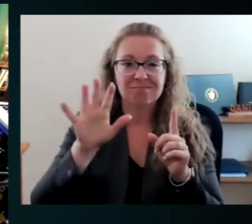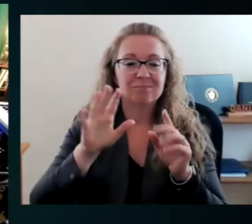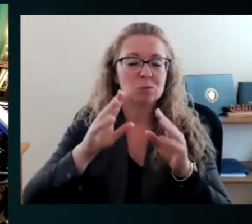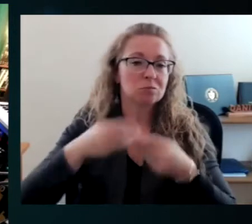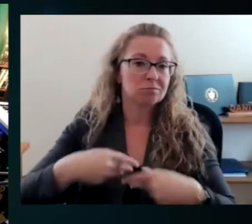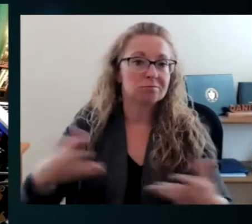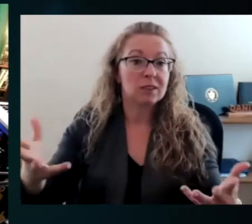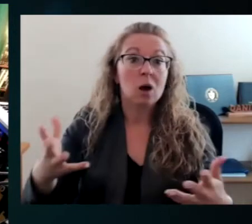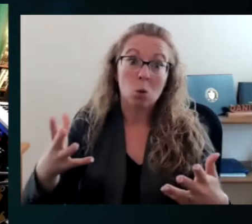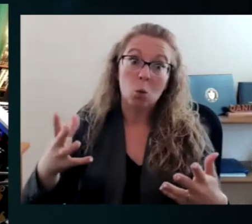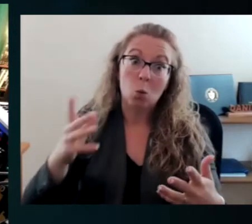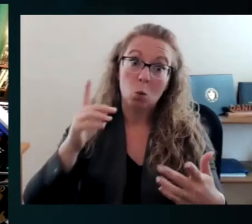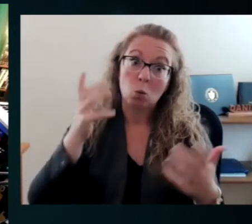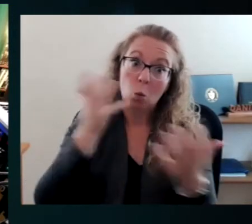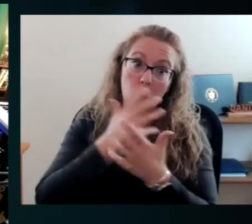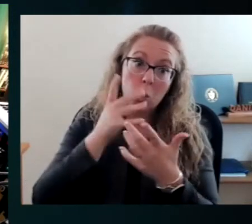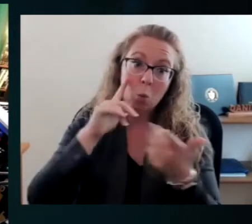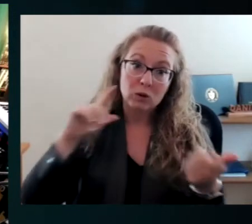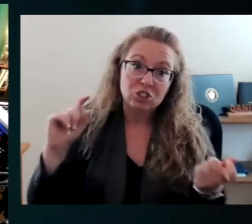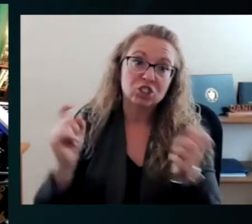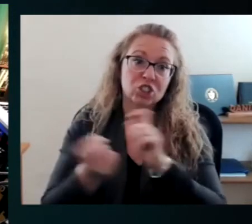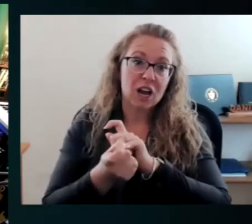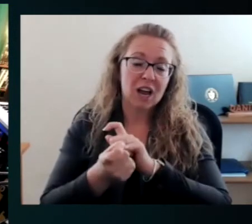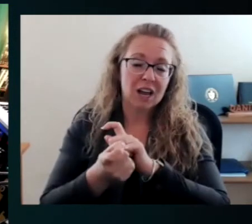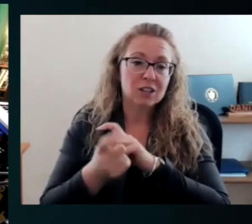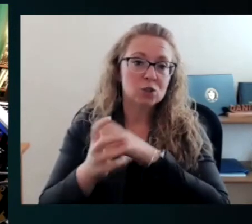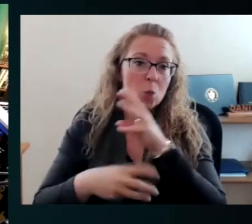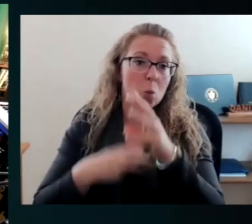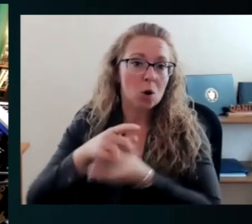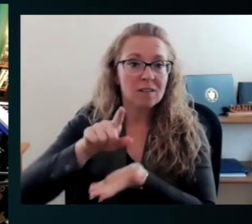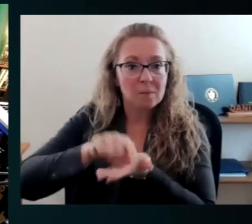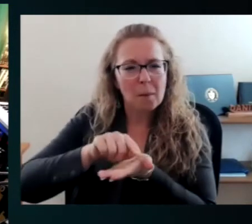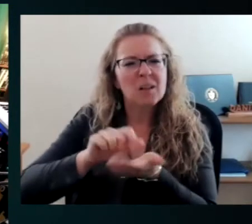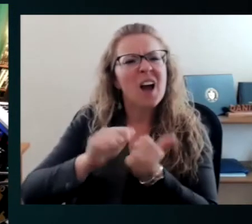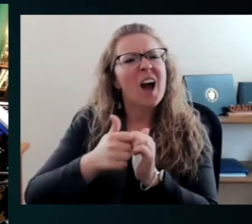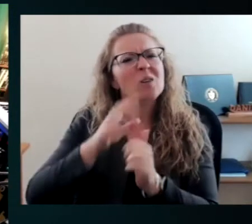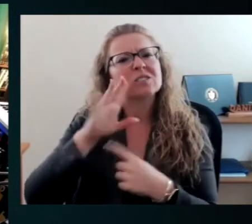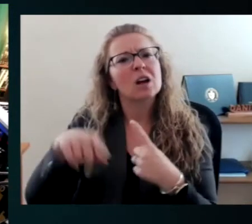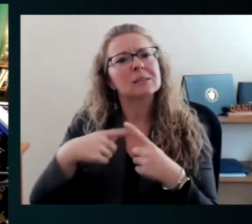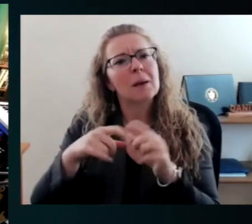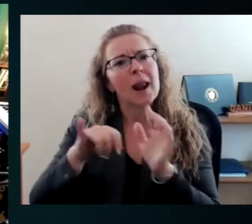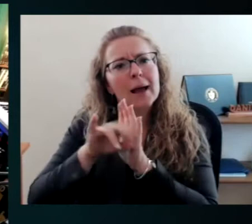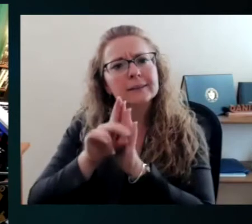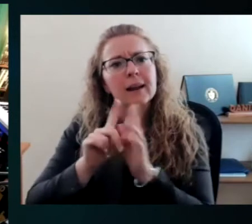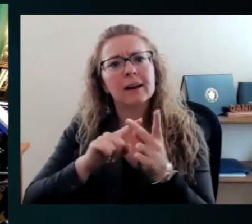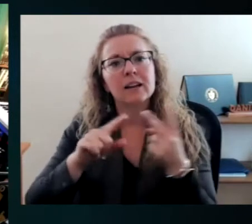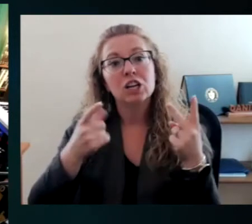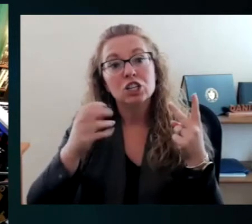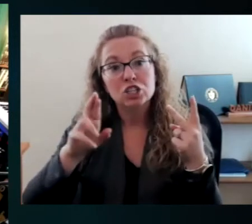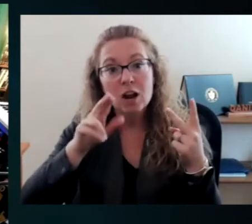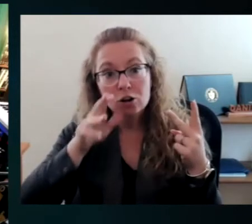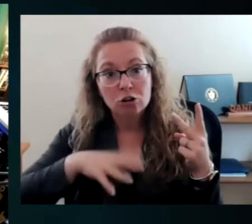change how publishing world talks about and treats identity in general, and gender identity in particular.